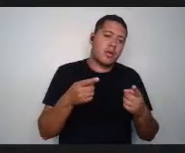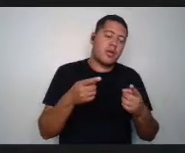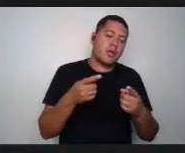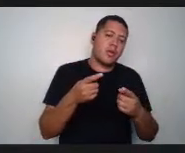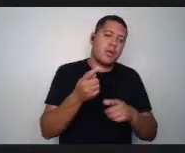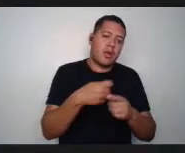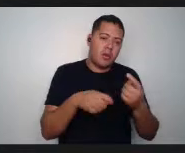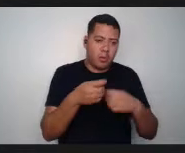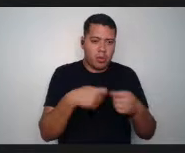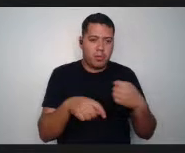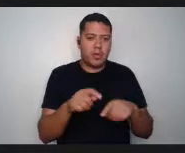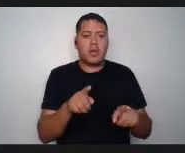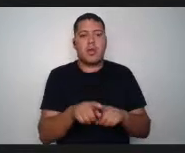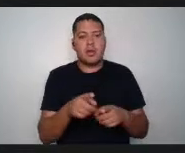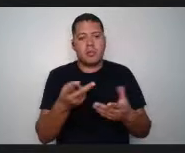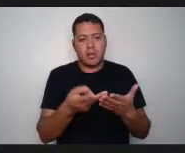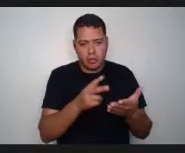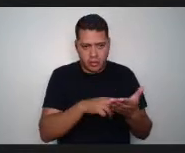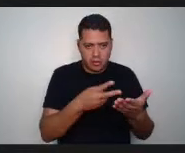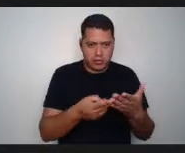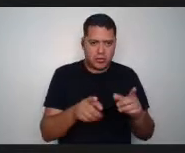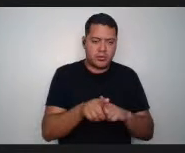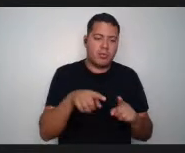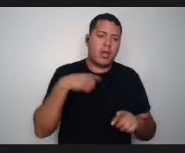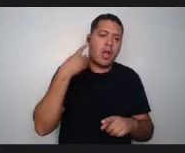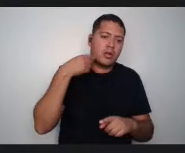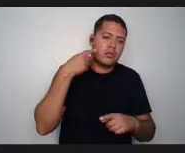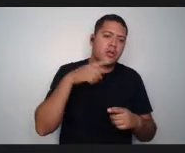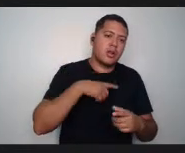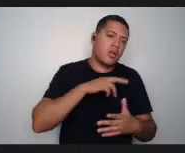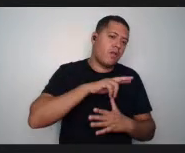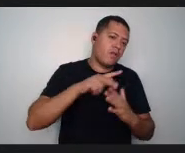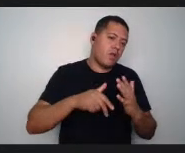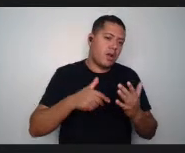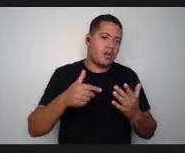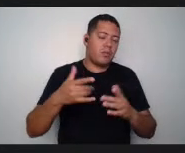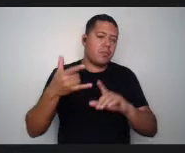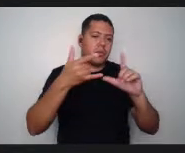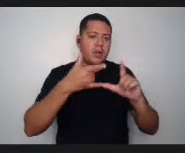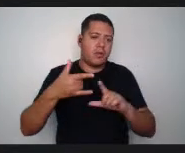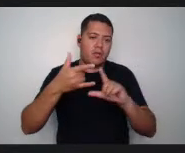online. For example, translation, production of texts,